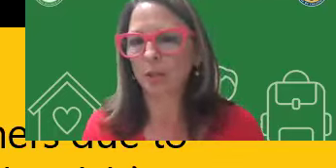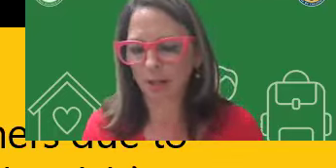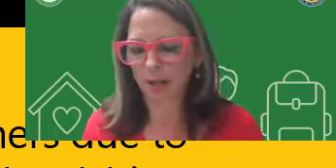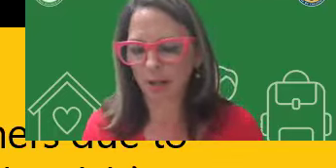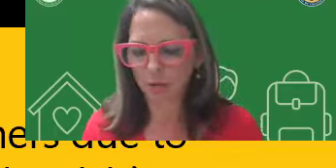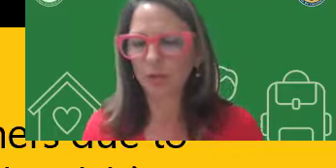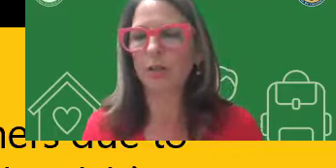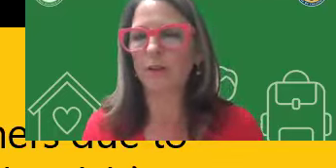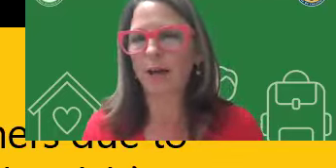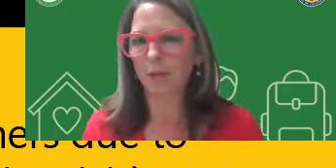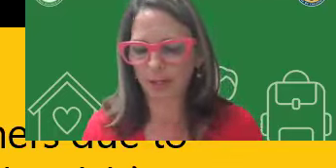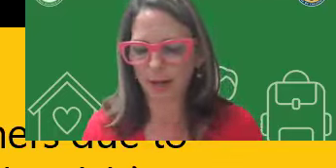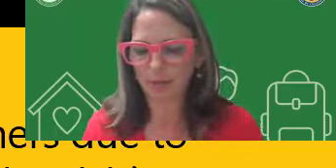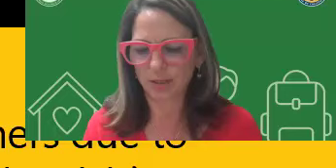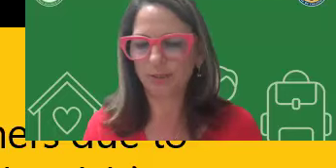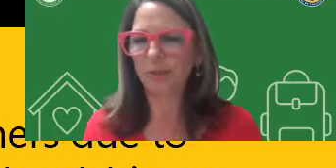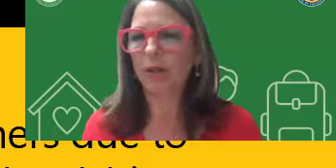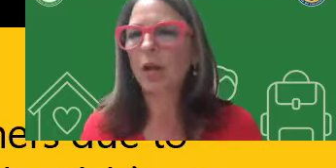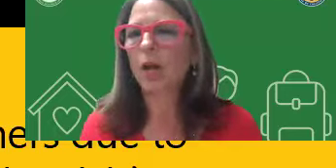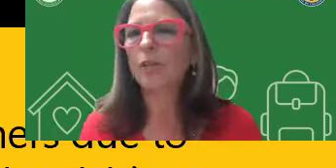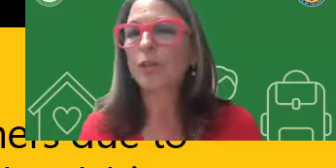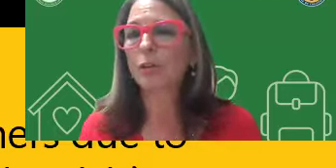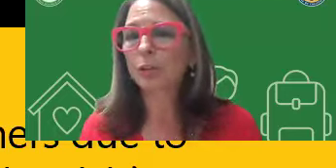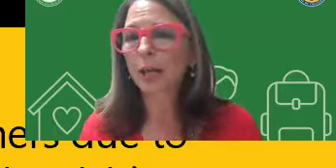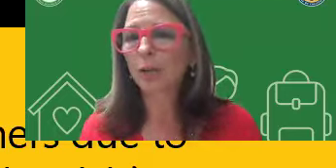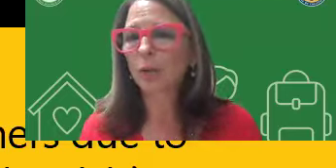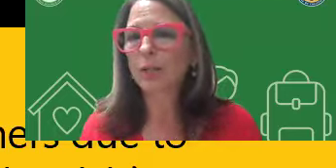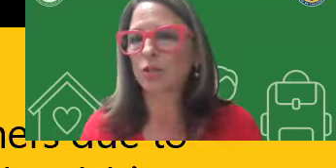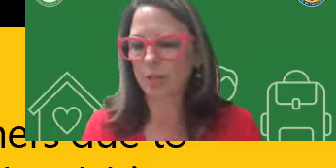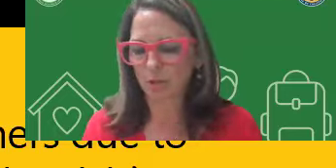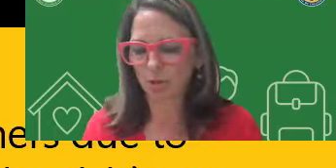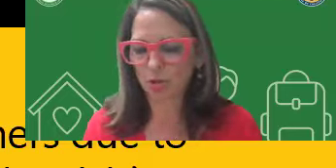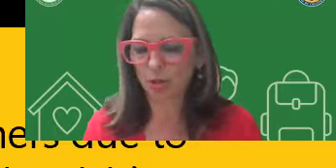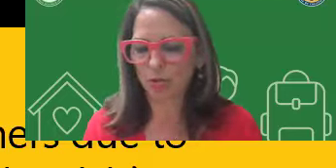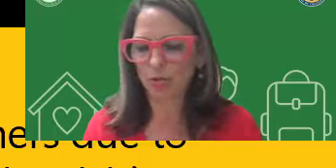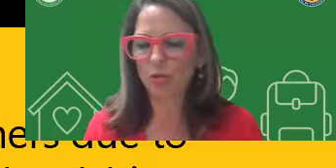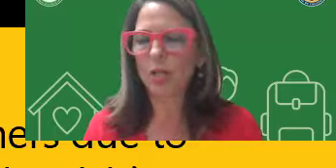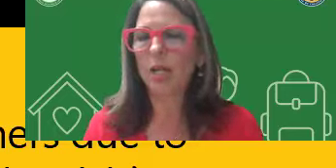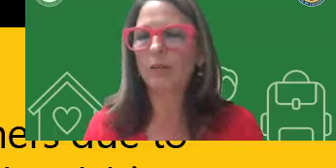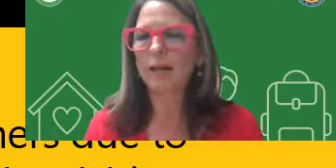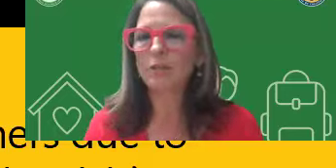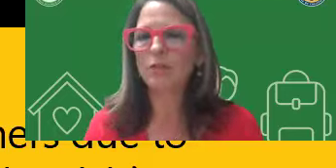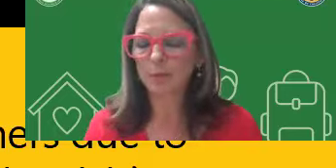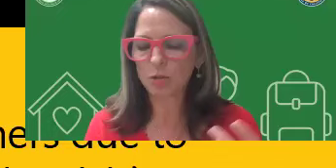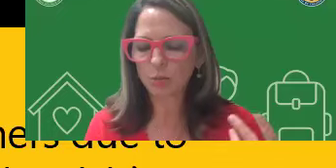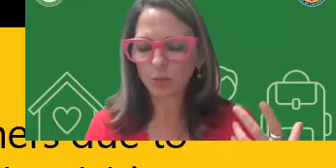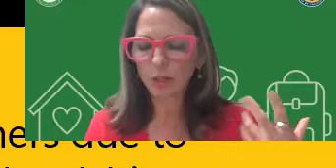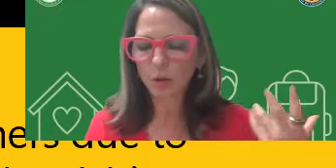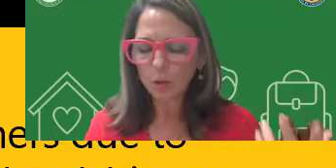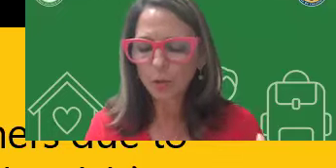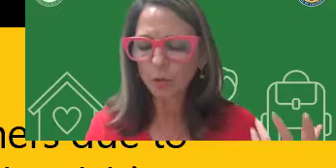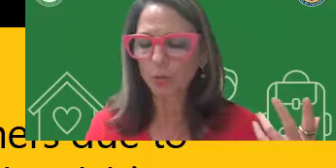of alternative adequate housing. The third category is transitional shelters, and that is